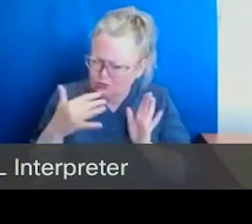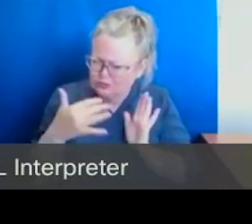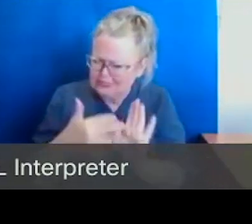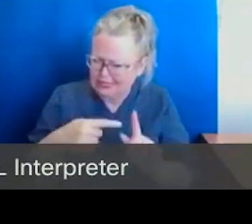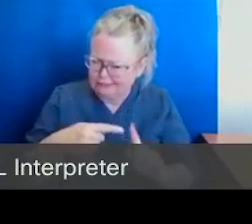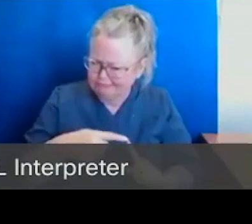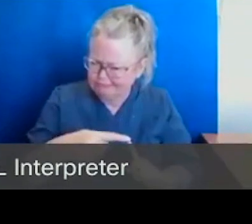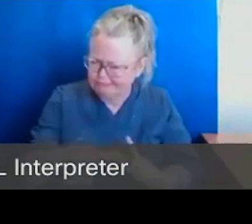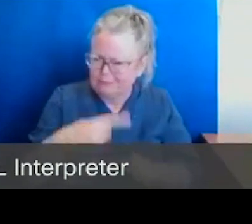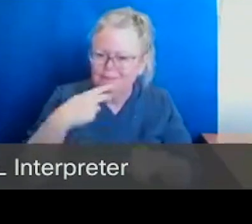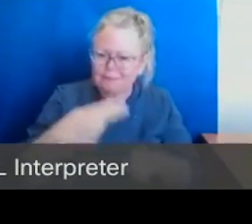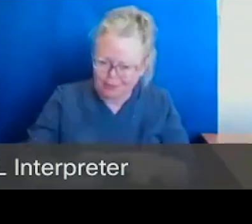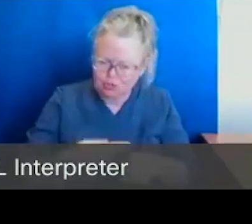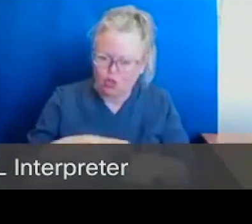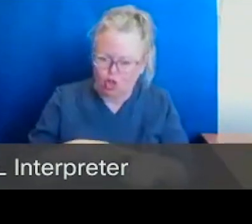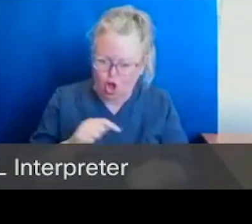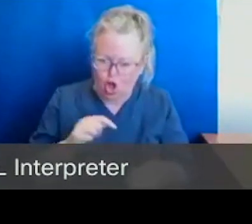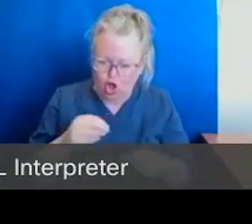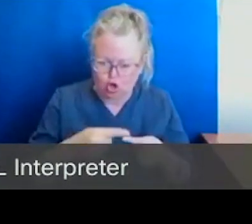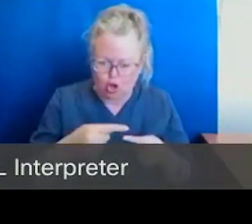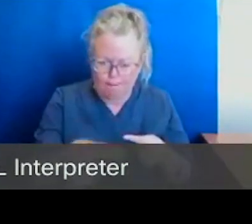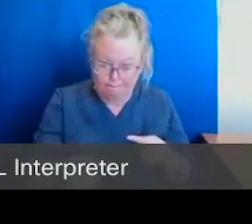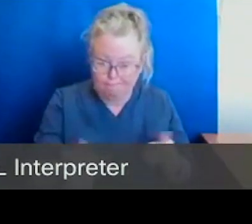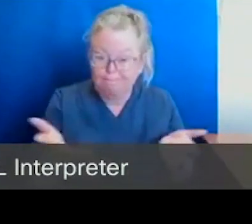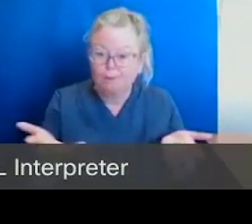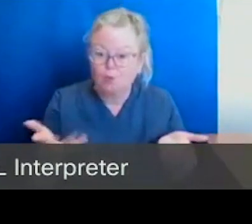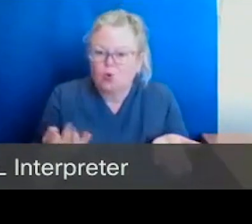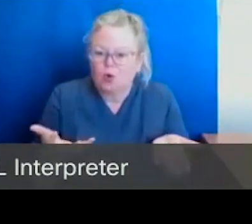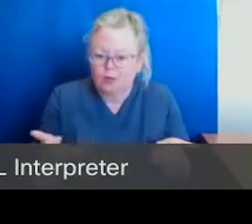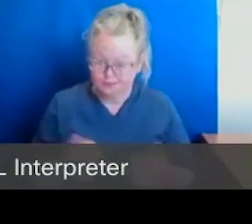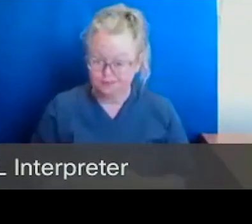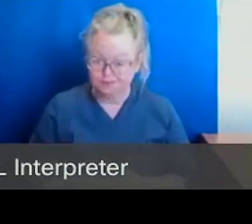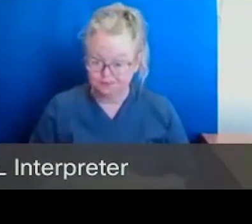And let me just think with you about what kinds of